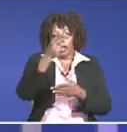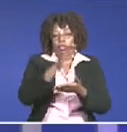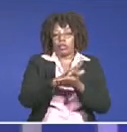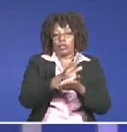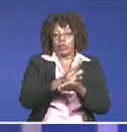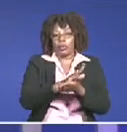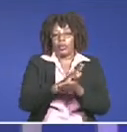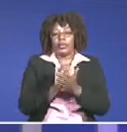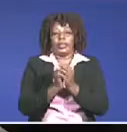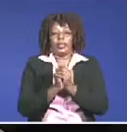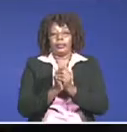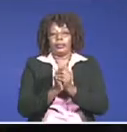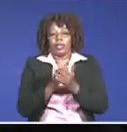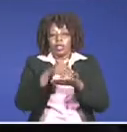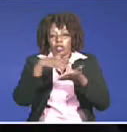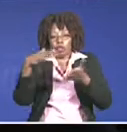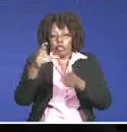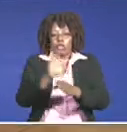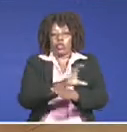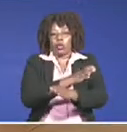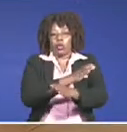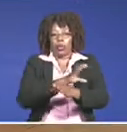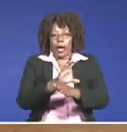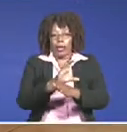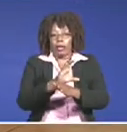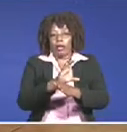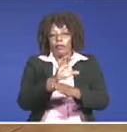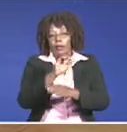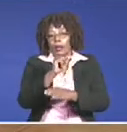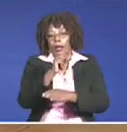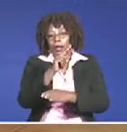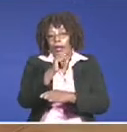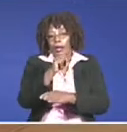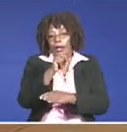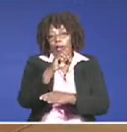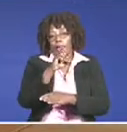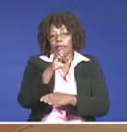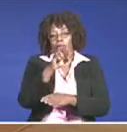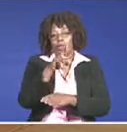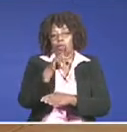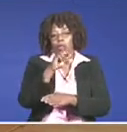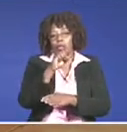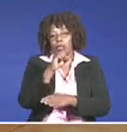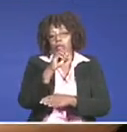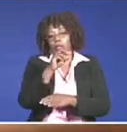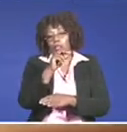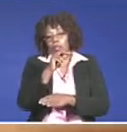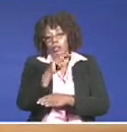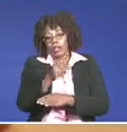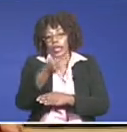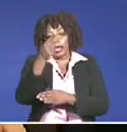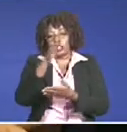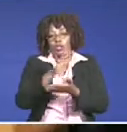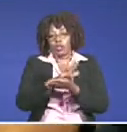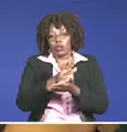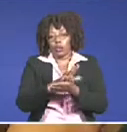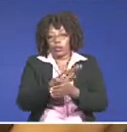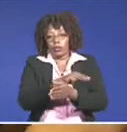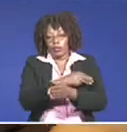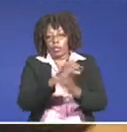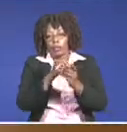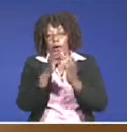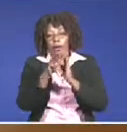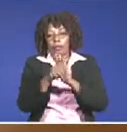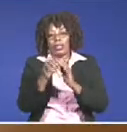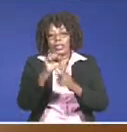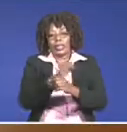reports. The student choir from Addison High School were treated to a music workshop headed by the Ministry of Culture Department. The